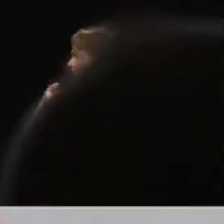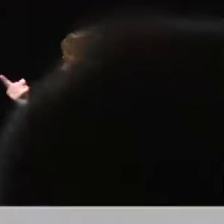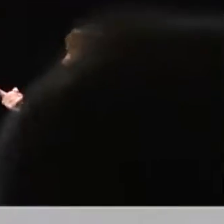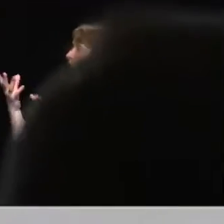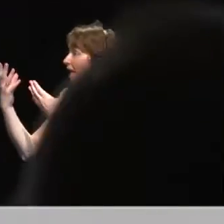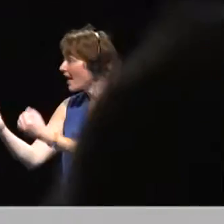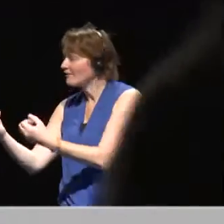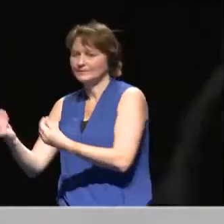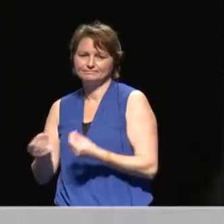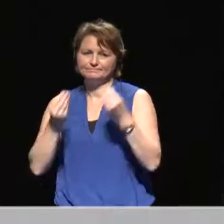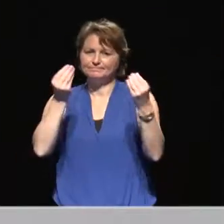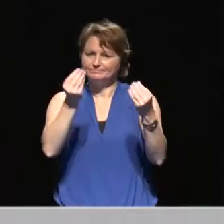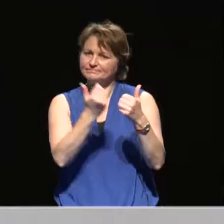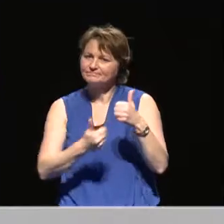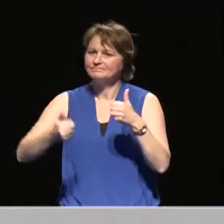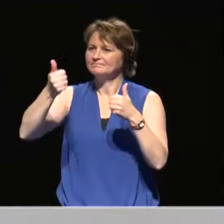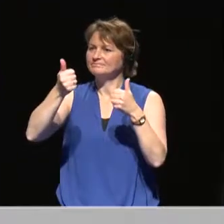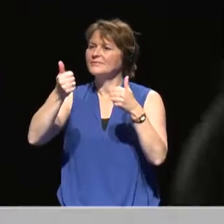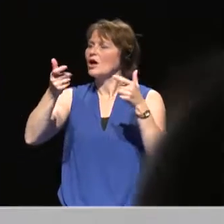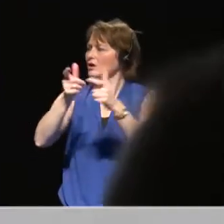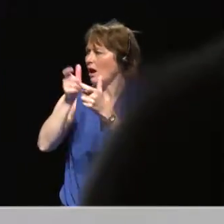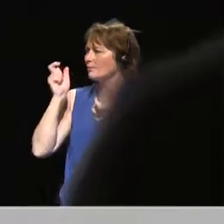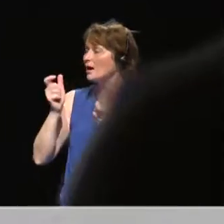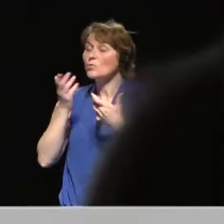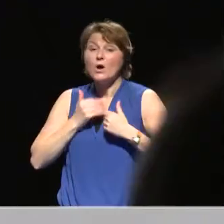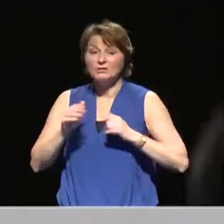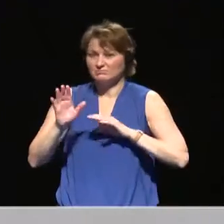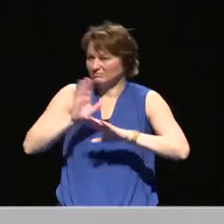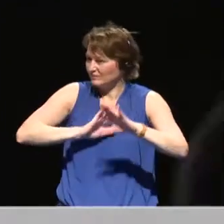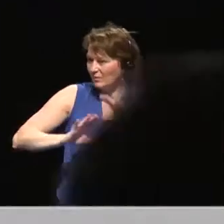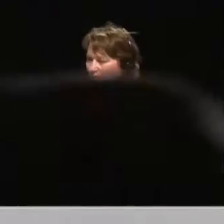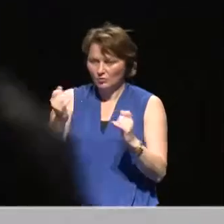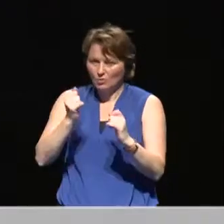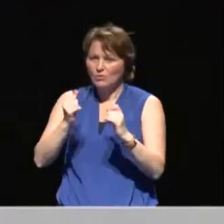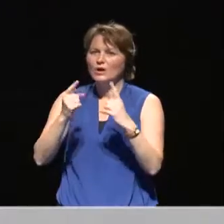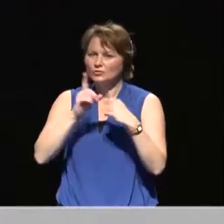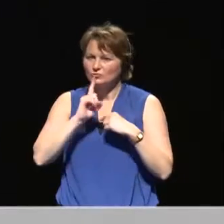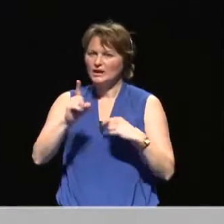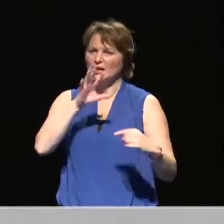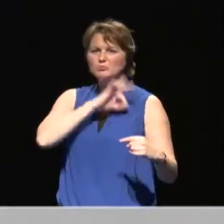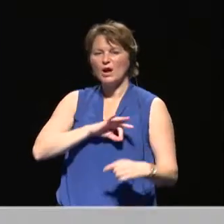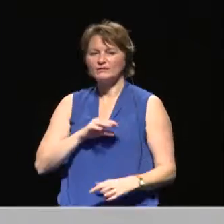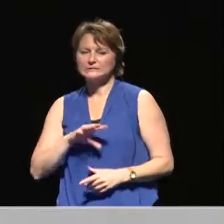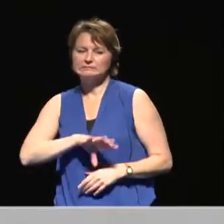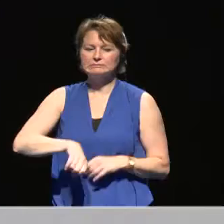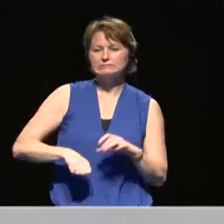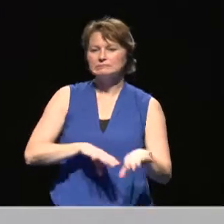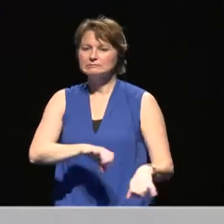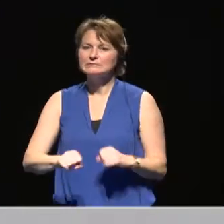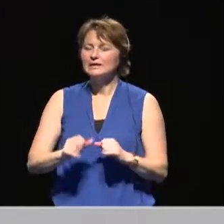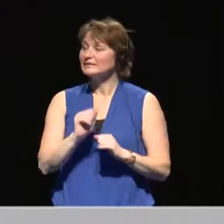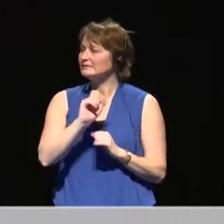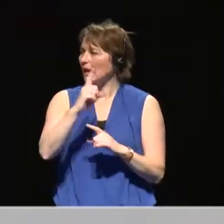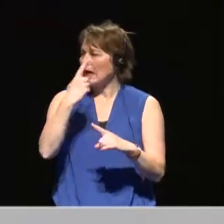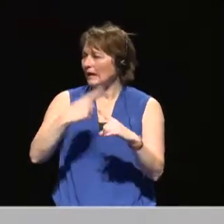authorities from the companies to avoid, of course, to fight profit shifting and tax avoidance. And we also